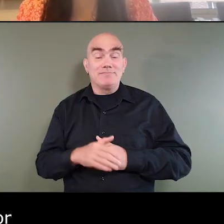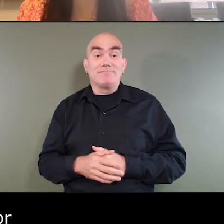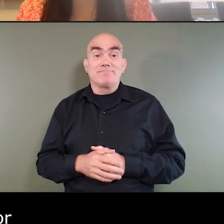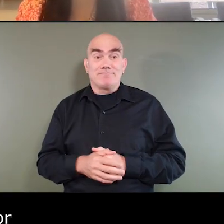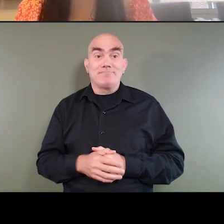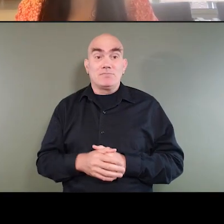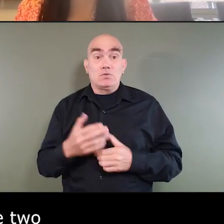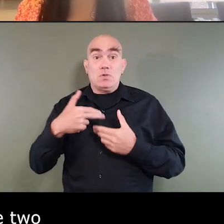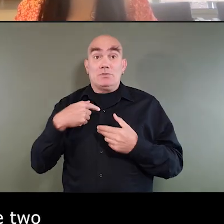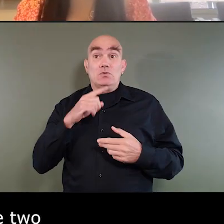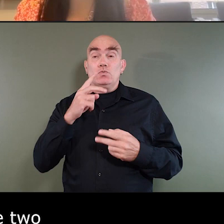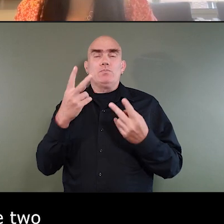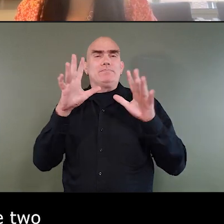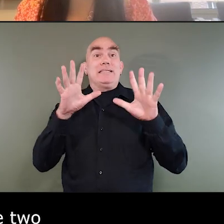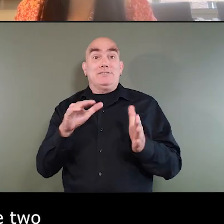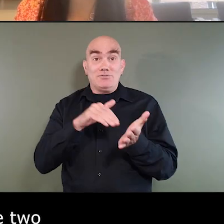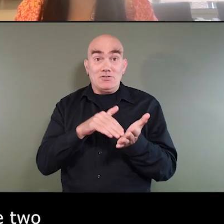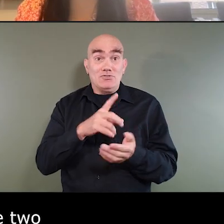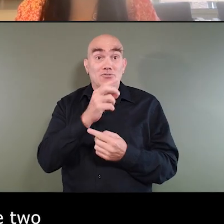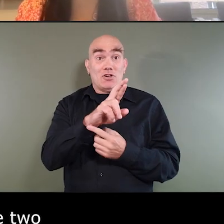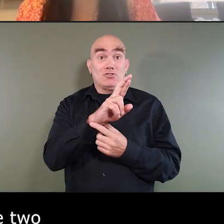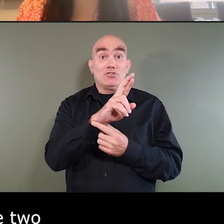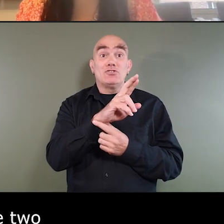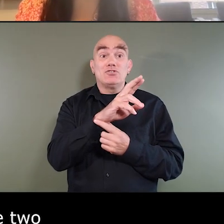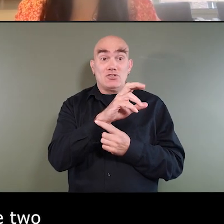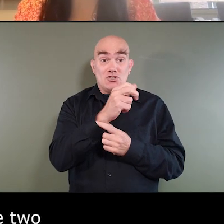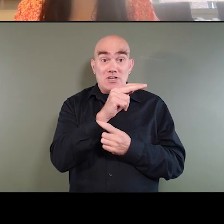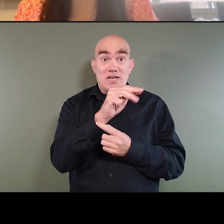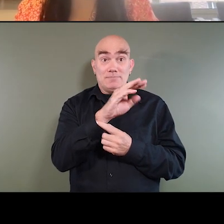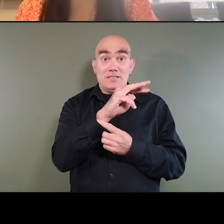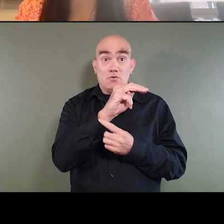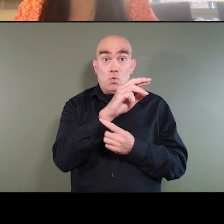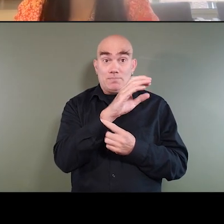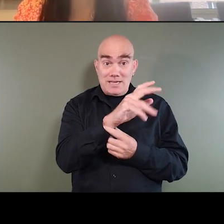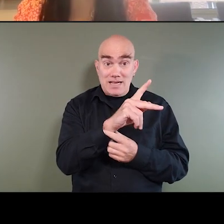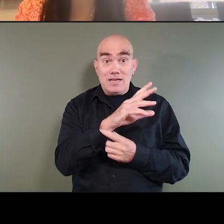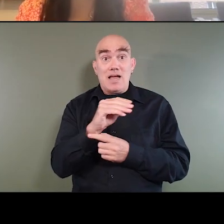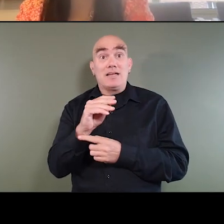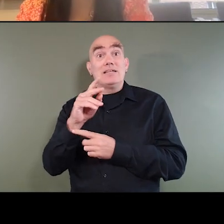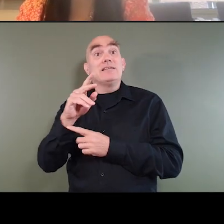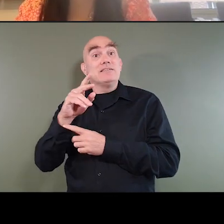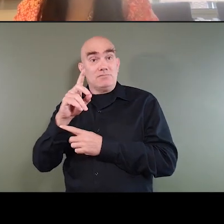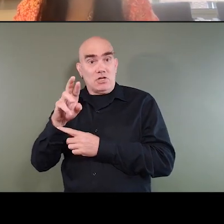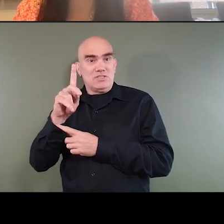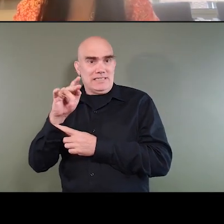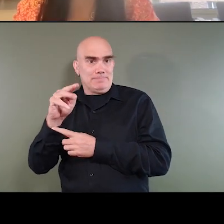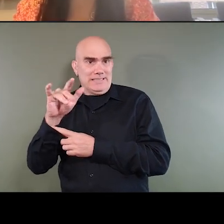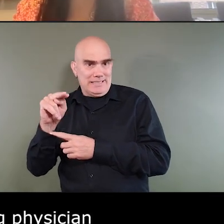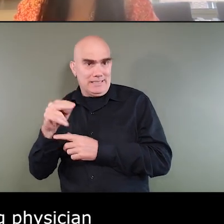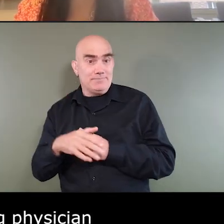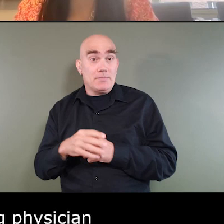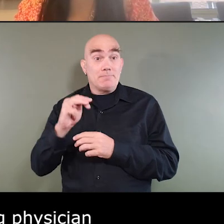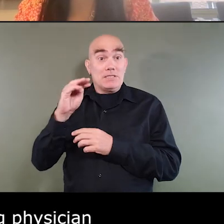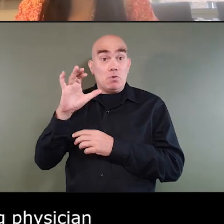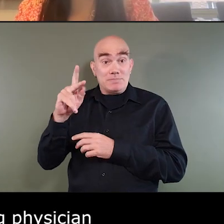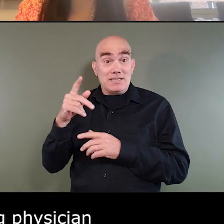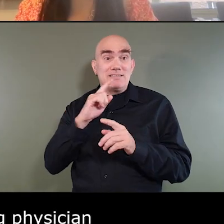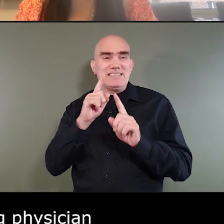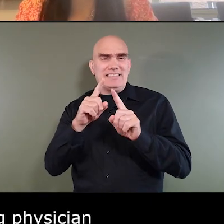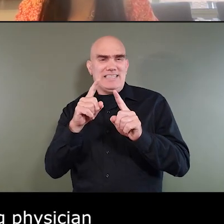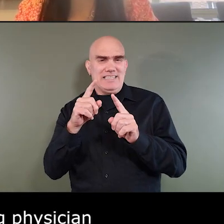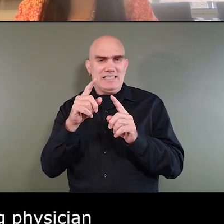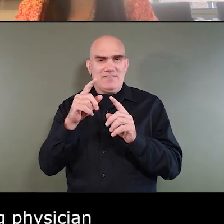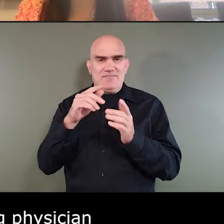with disabilities. Joining me today are two amazing doctors, Dr. Shana McCormack and Dr. Kim Lin. So Dr. McCormack is an